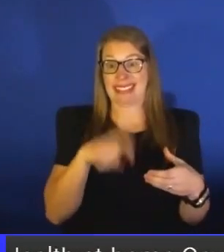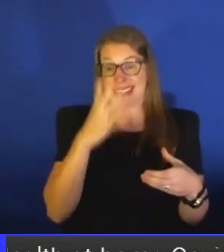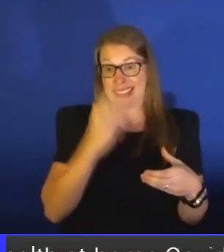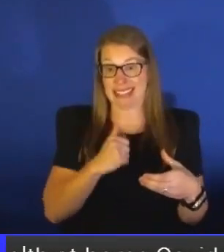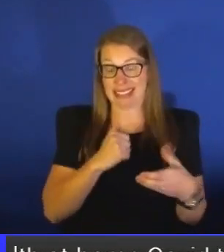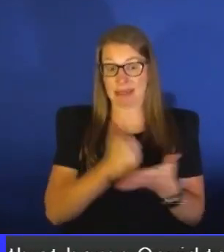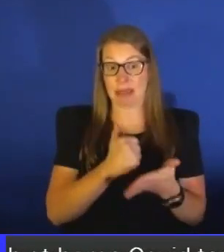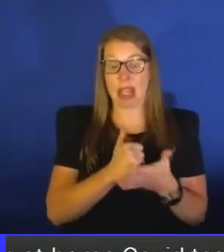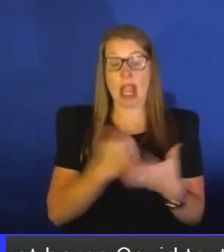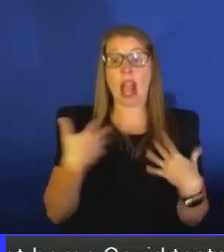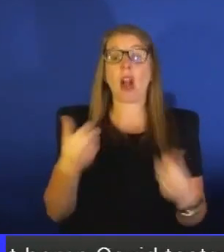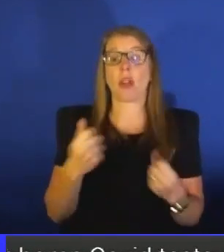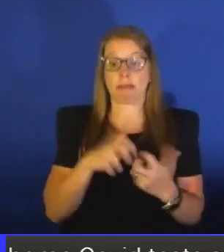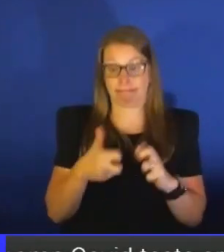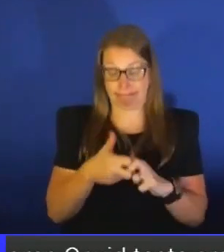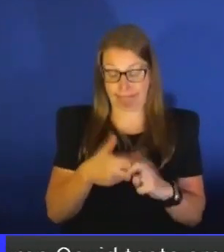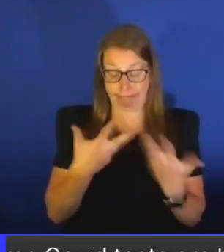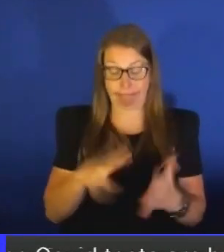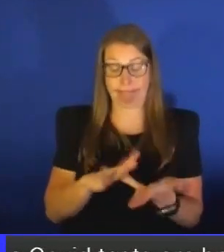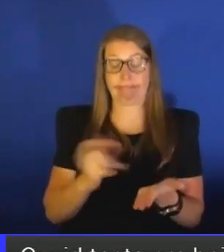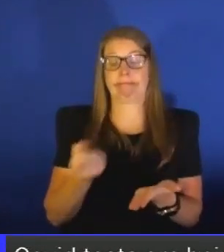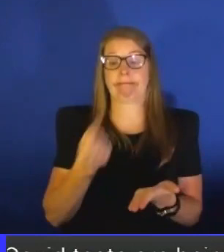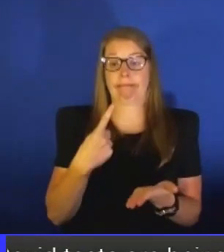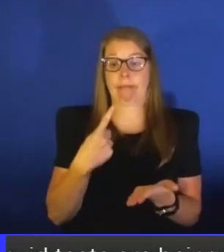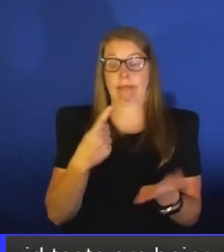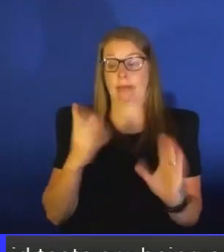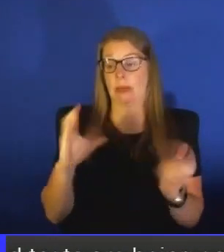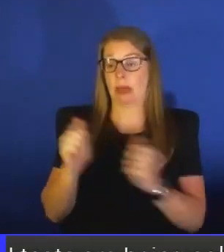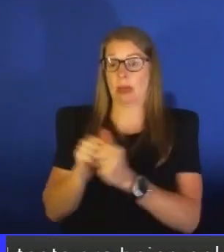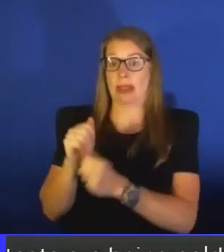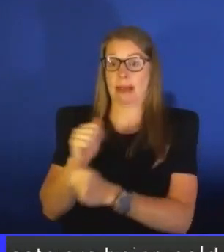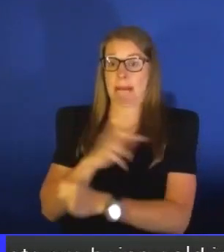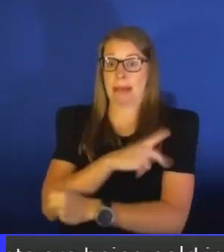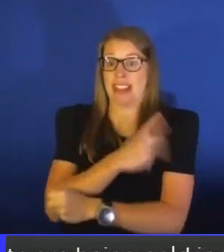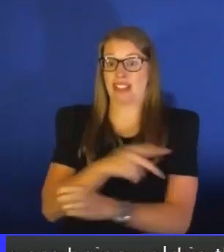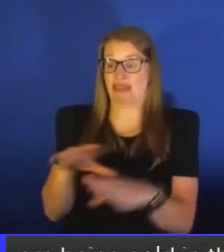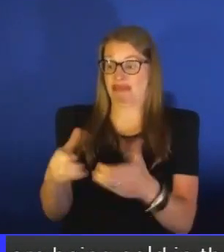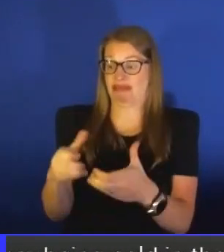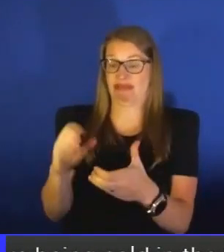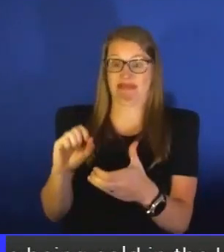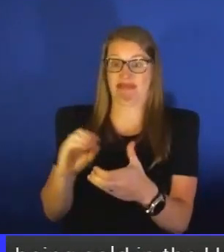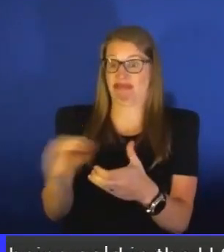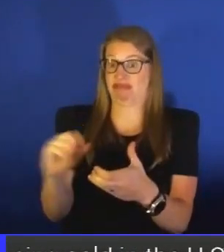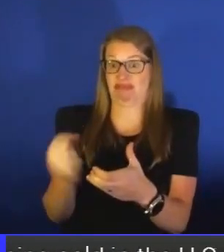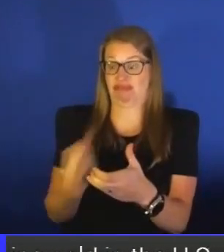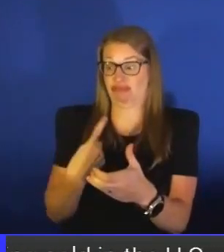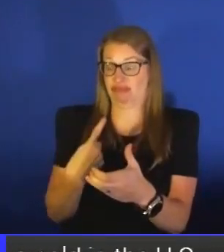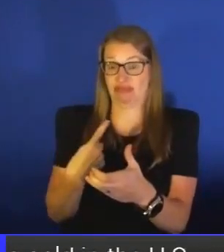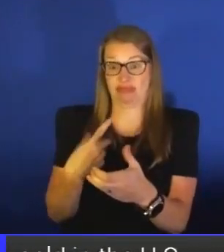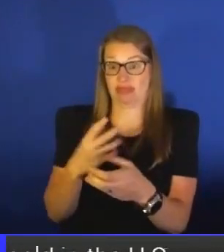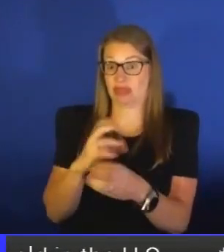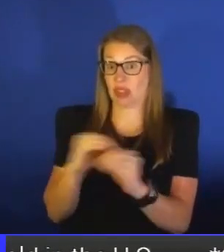there's a reason they're taking a sleep aid. Versus the patients that are not taking a sleep aid, there's no active health issue and they're sleeping fine. So is it